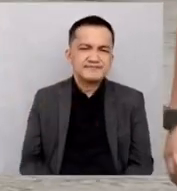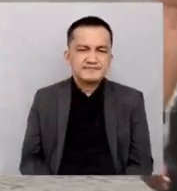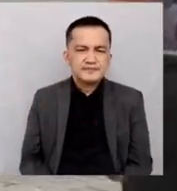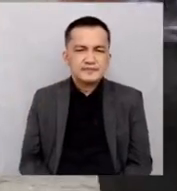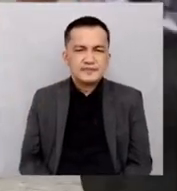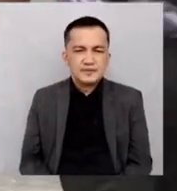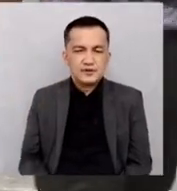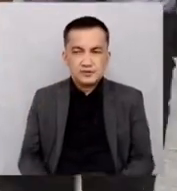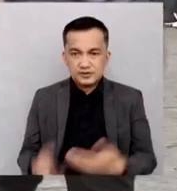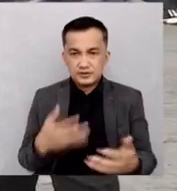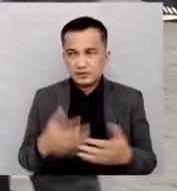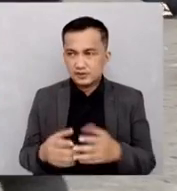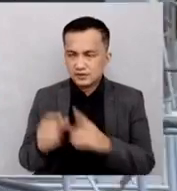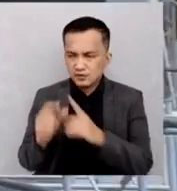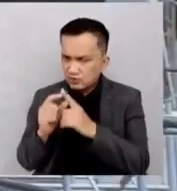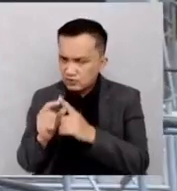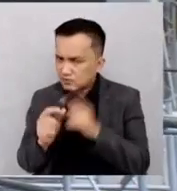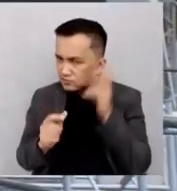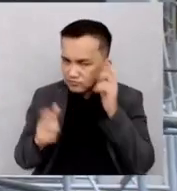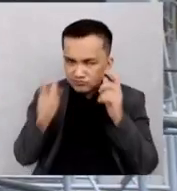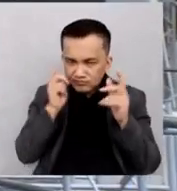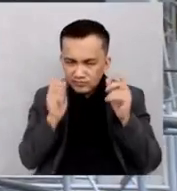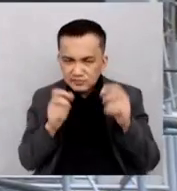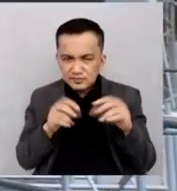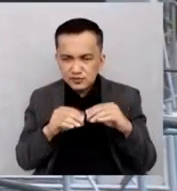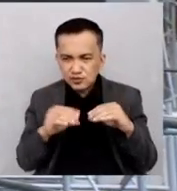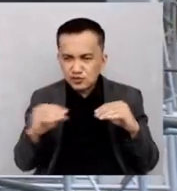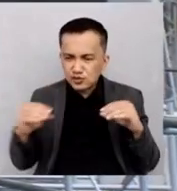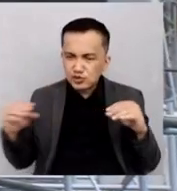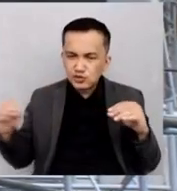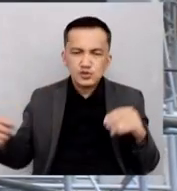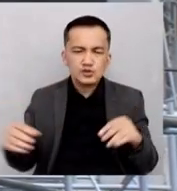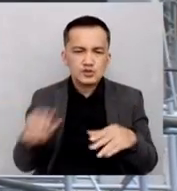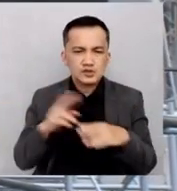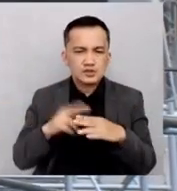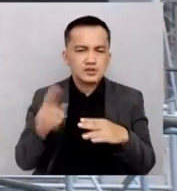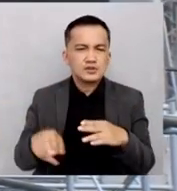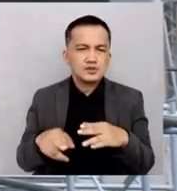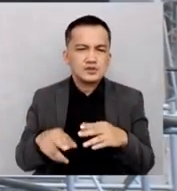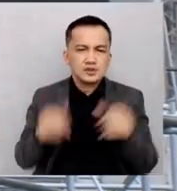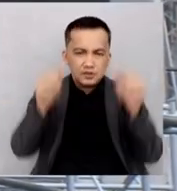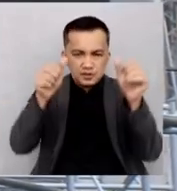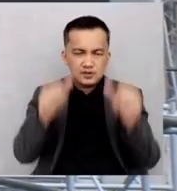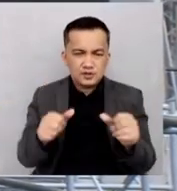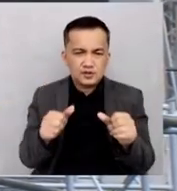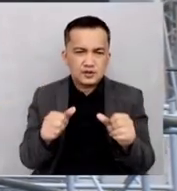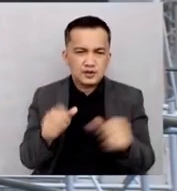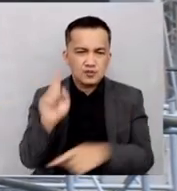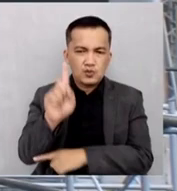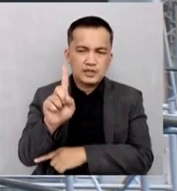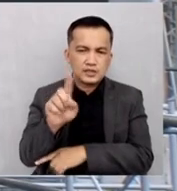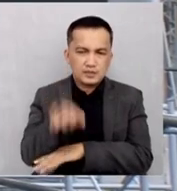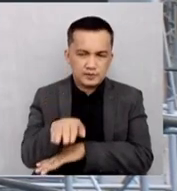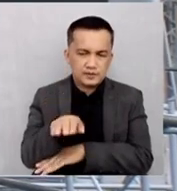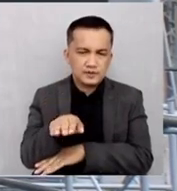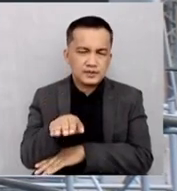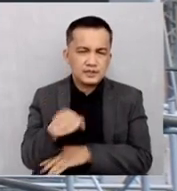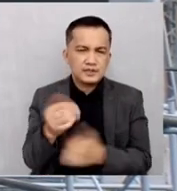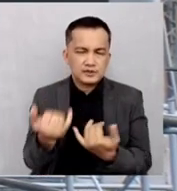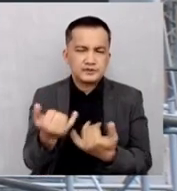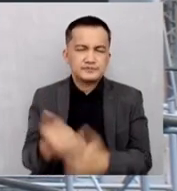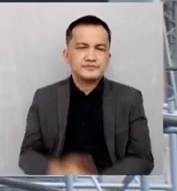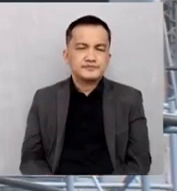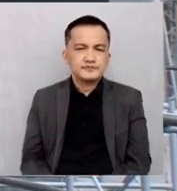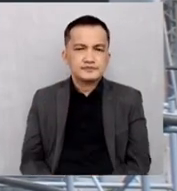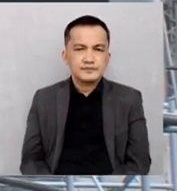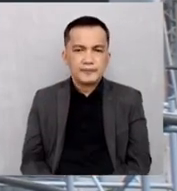is word going around right now that the results will be posted at 1 o'clock this afternoon. But